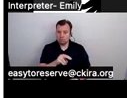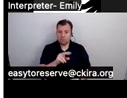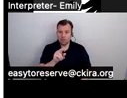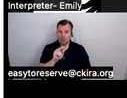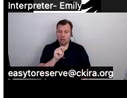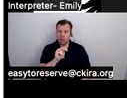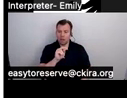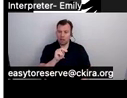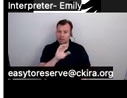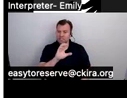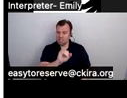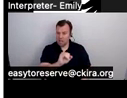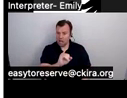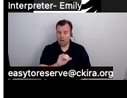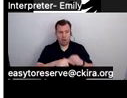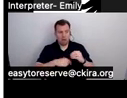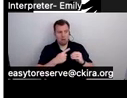and talk to people at NCI about